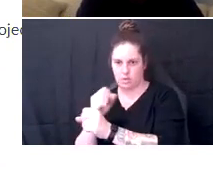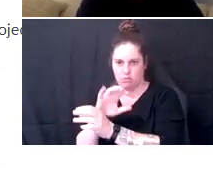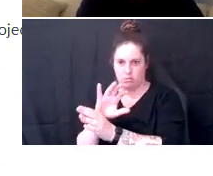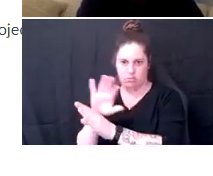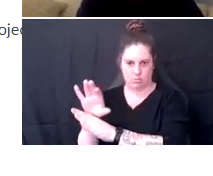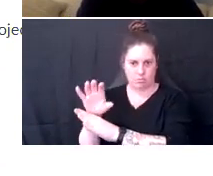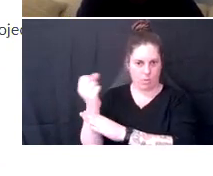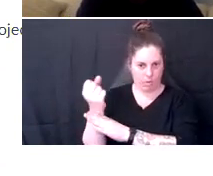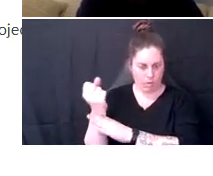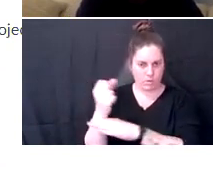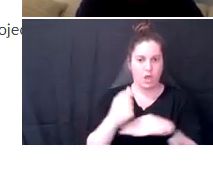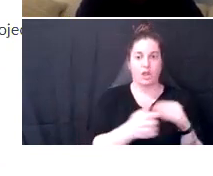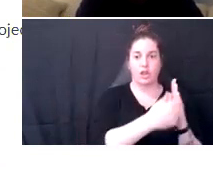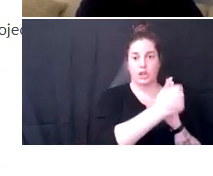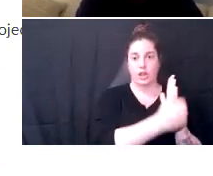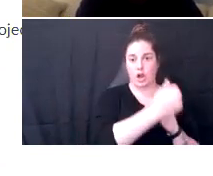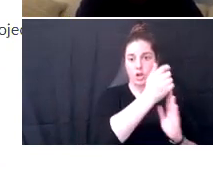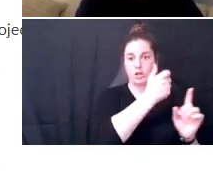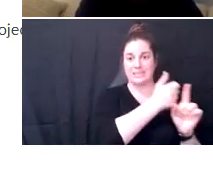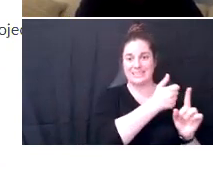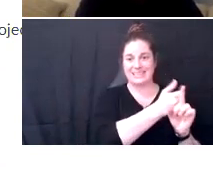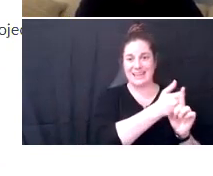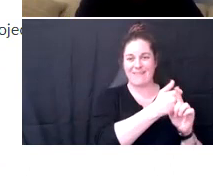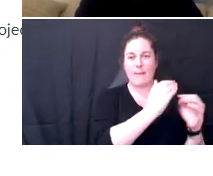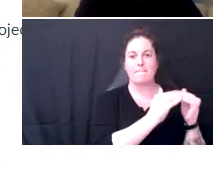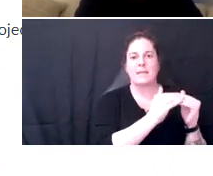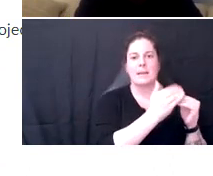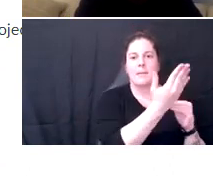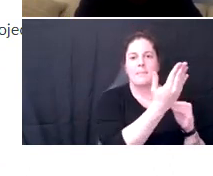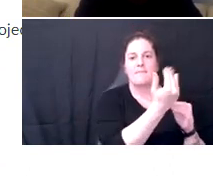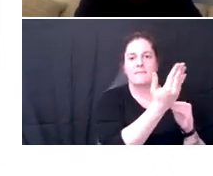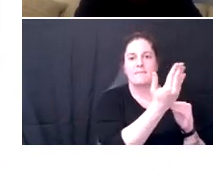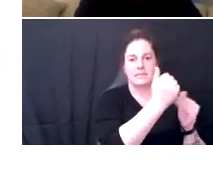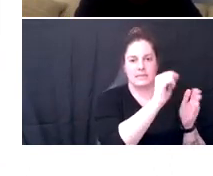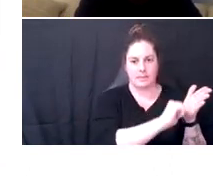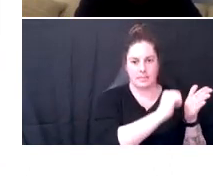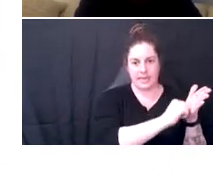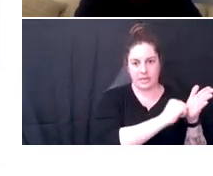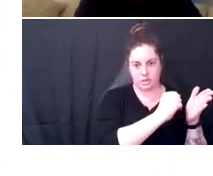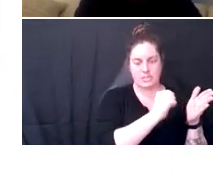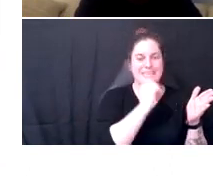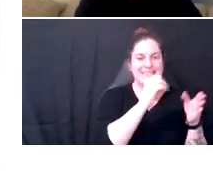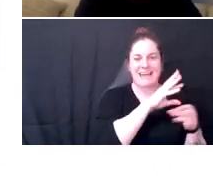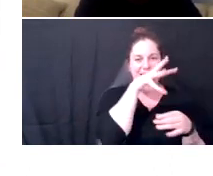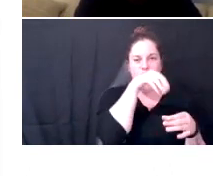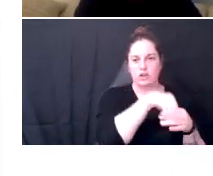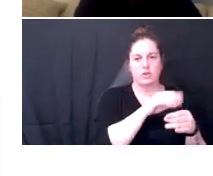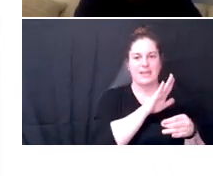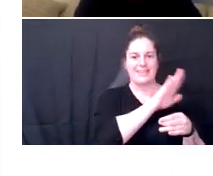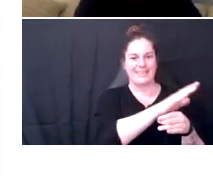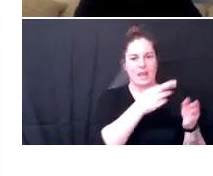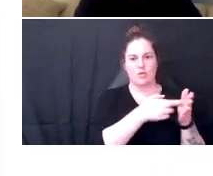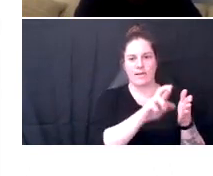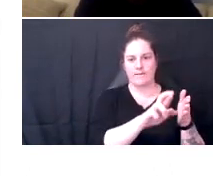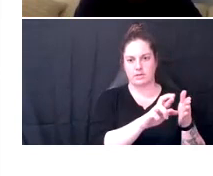itself must be at least 15 pages long, not counting the references. Let me show you what I mean. Just by taking